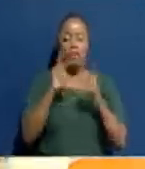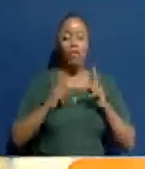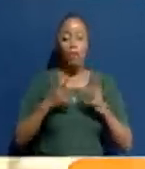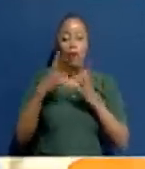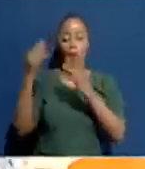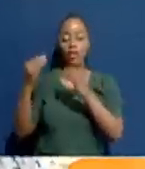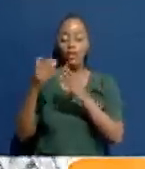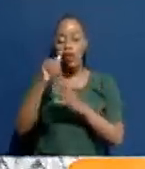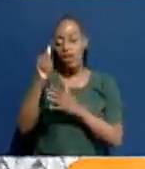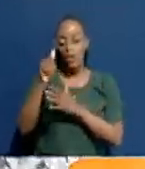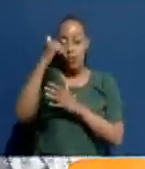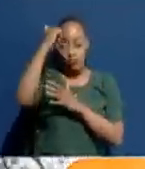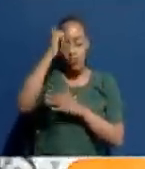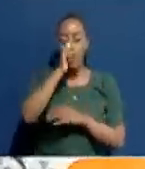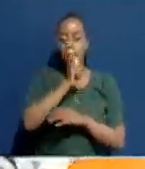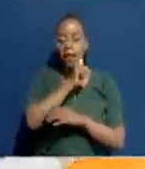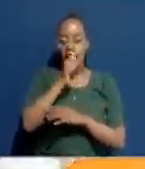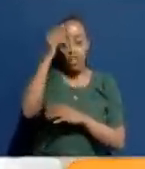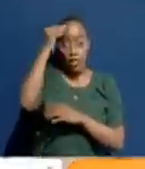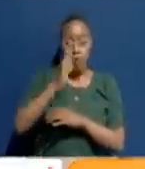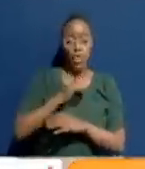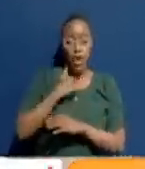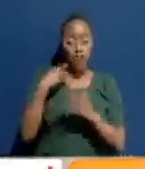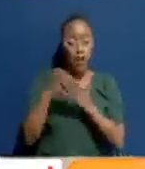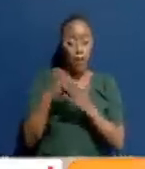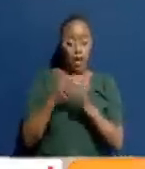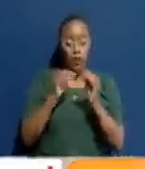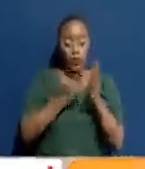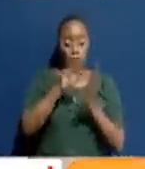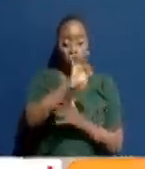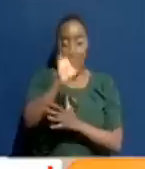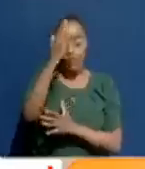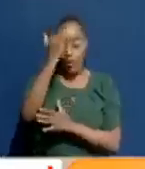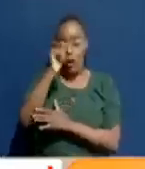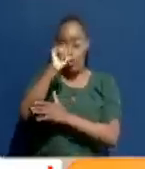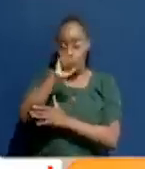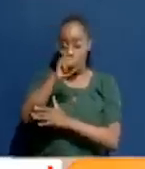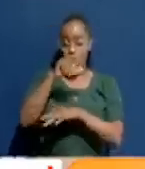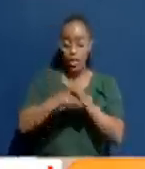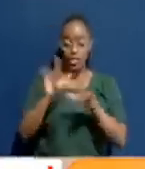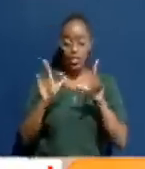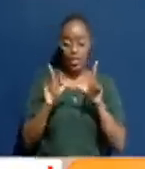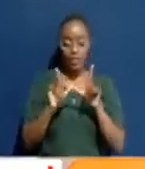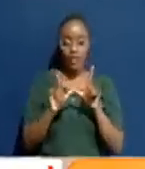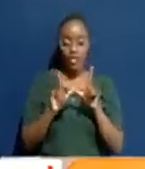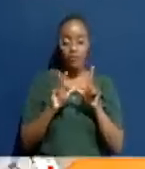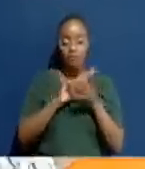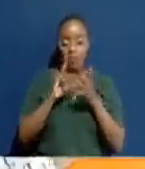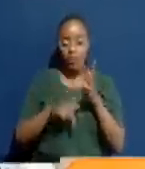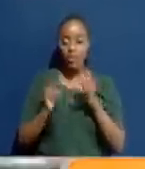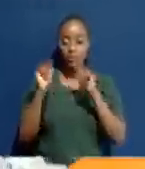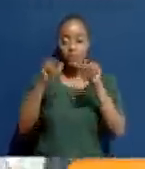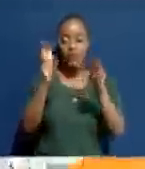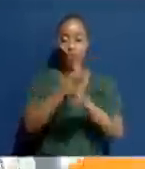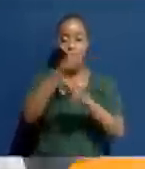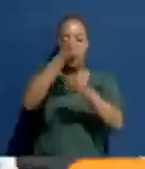parallel programs. So we don't have the money to clear the fees so that we can get the certificate. So we have come to look for